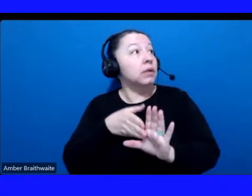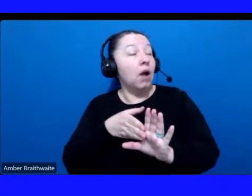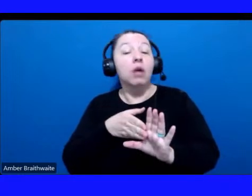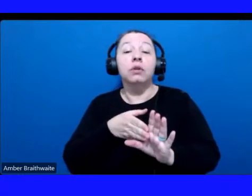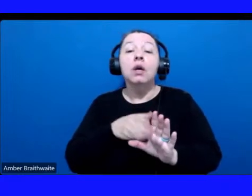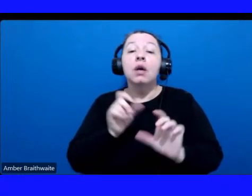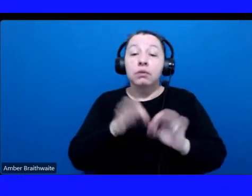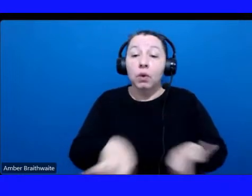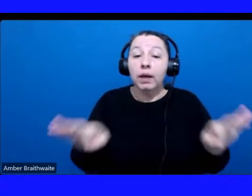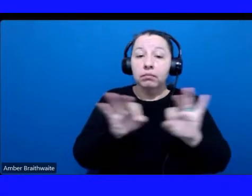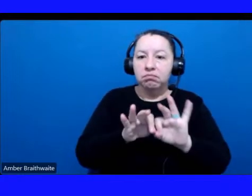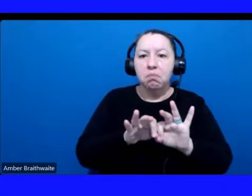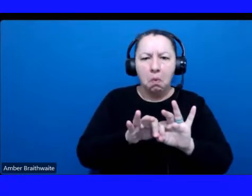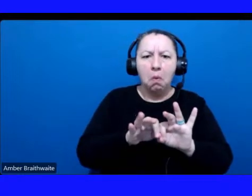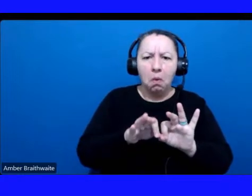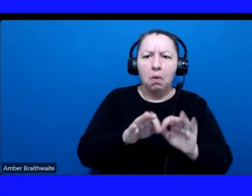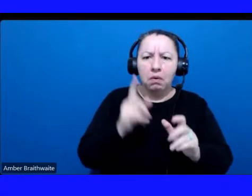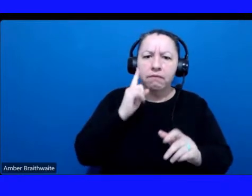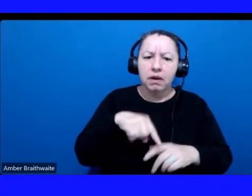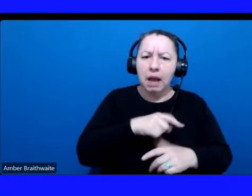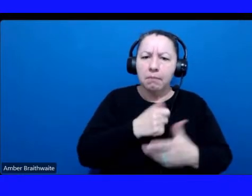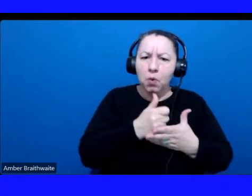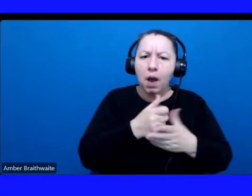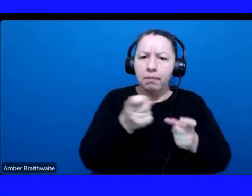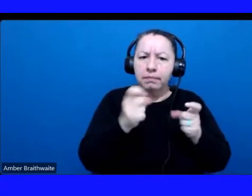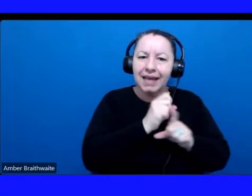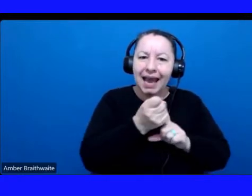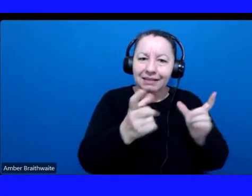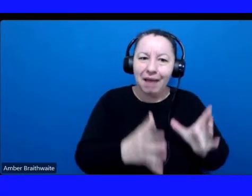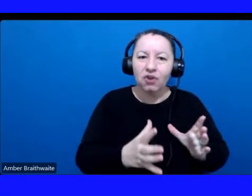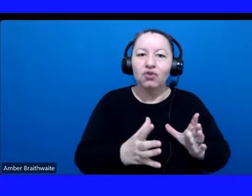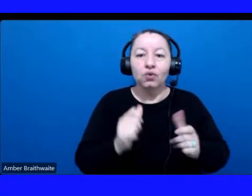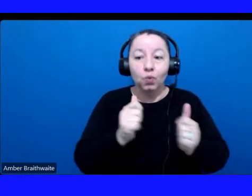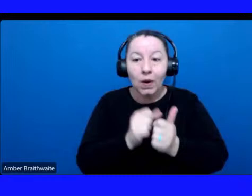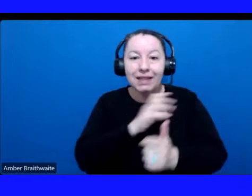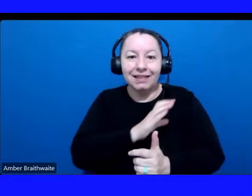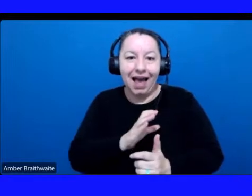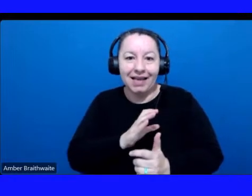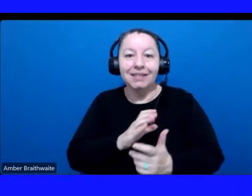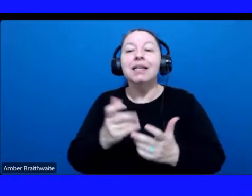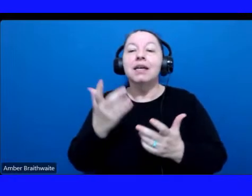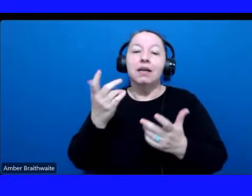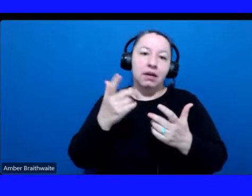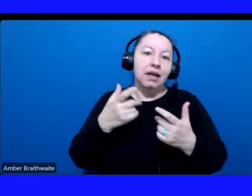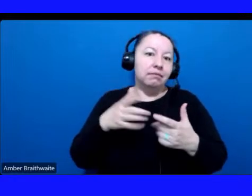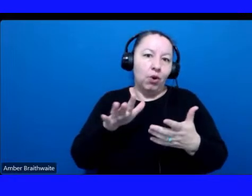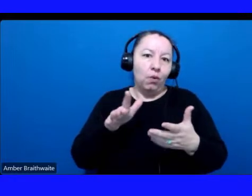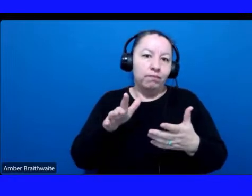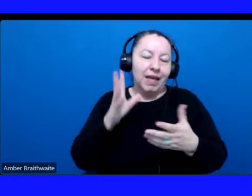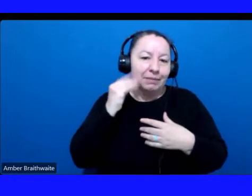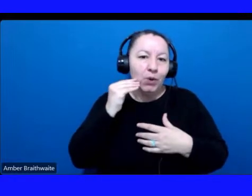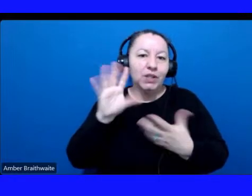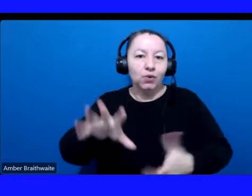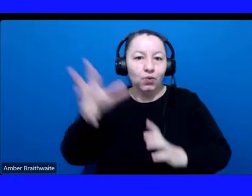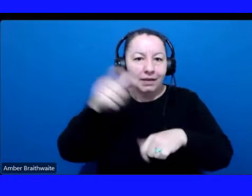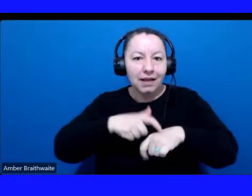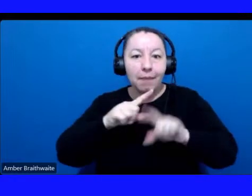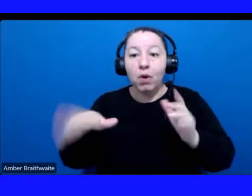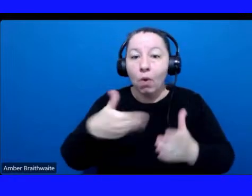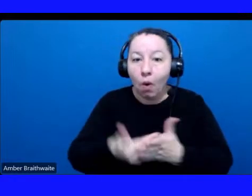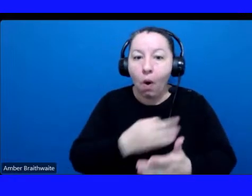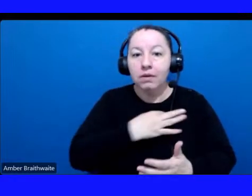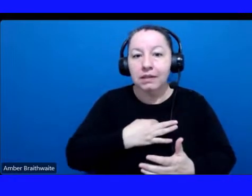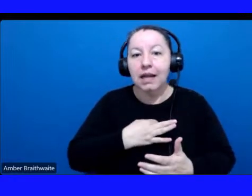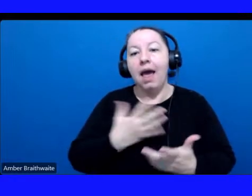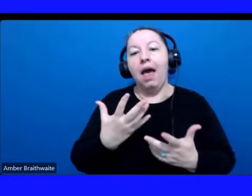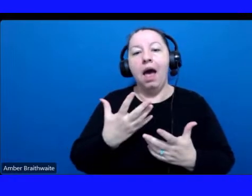home. And how do you get the families, particularly their children, re-engaged?